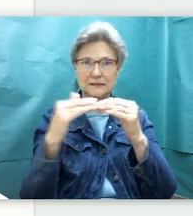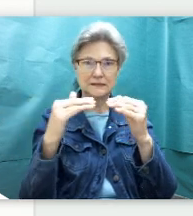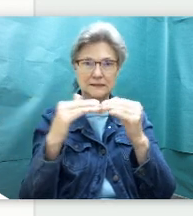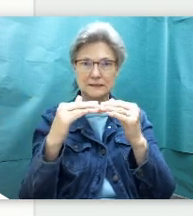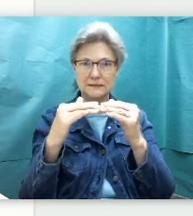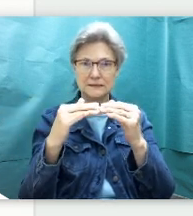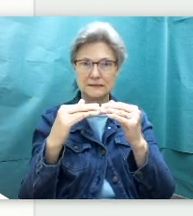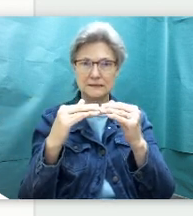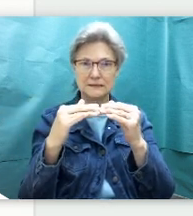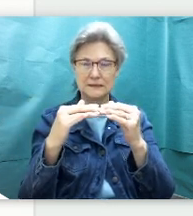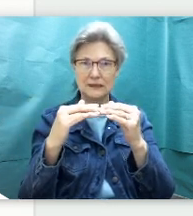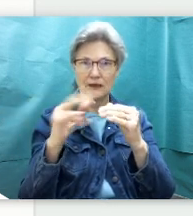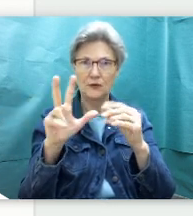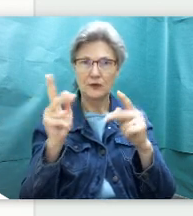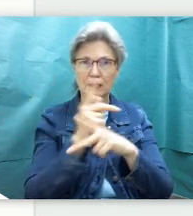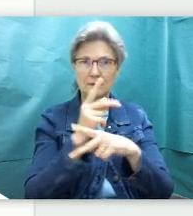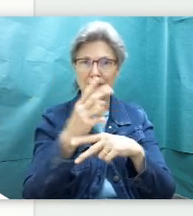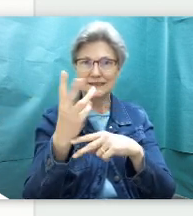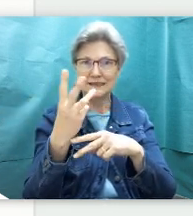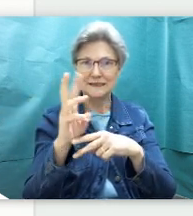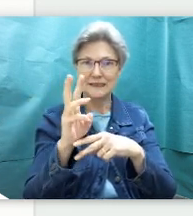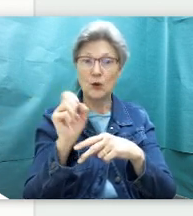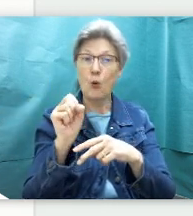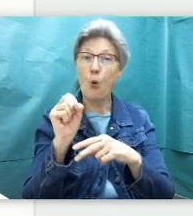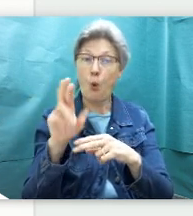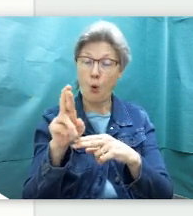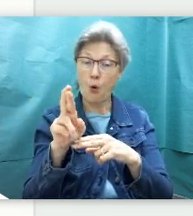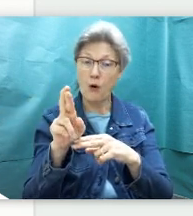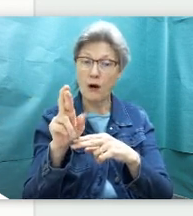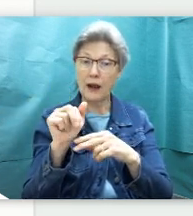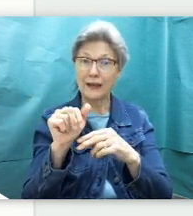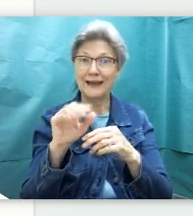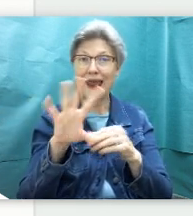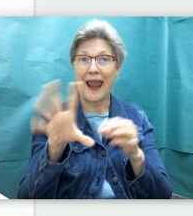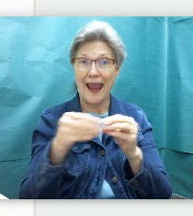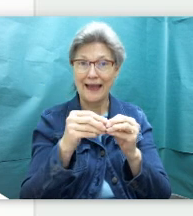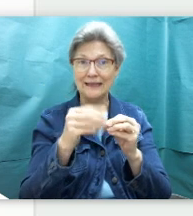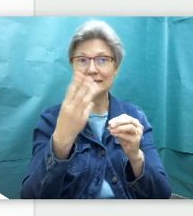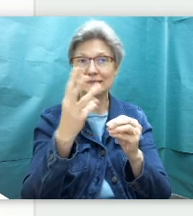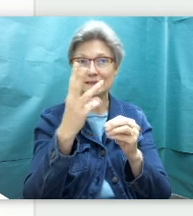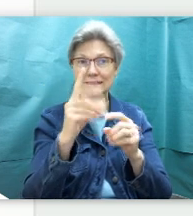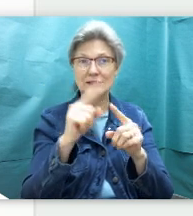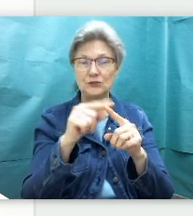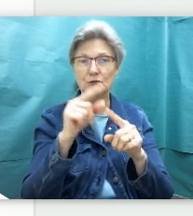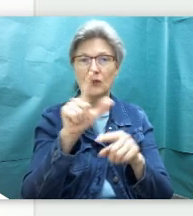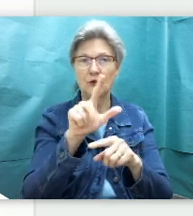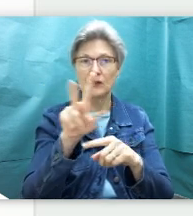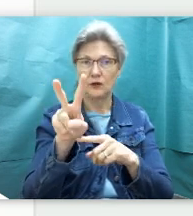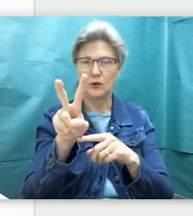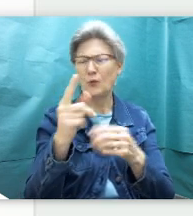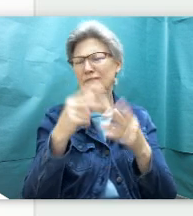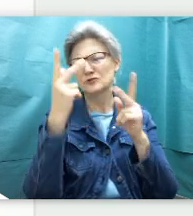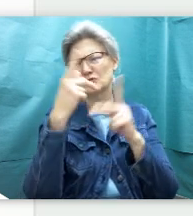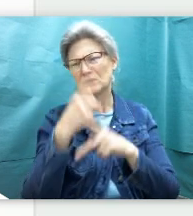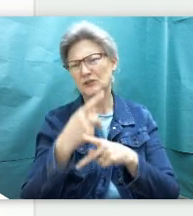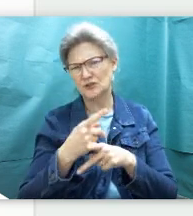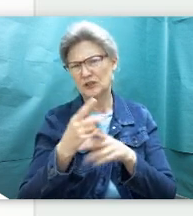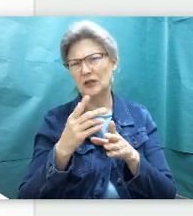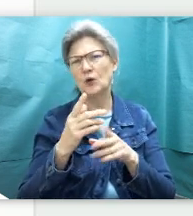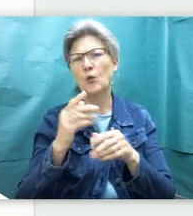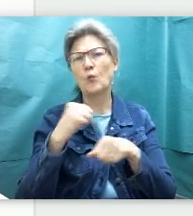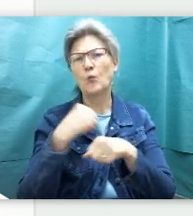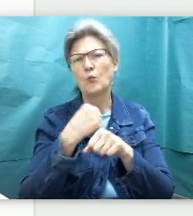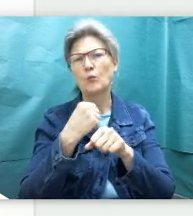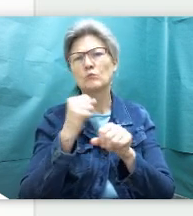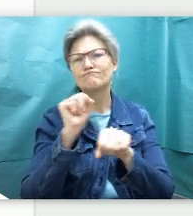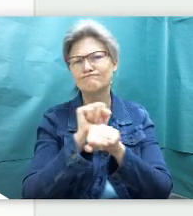multiply 3 times 16, or I could add 16 to 32. Whatever strategy makes the most sense to